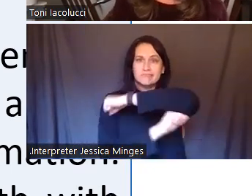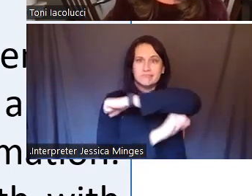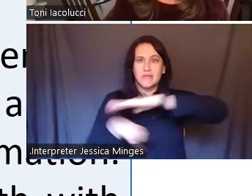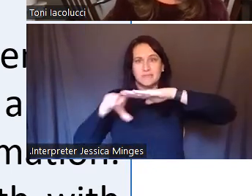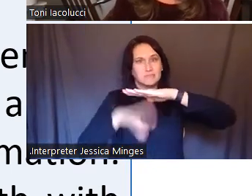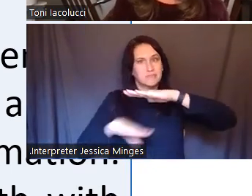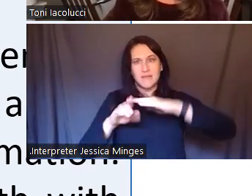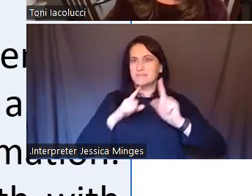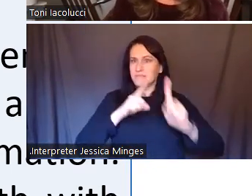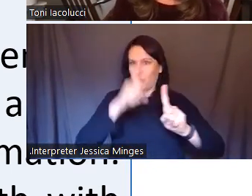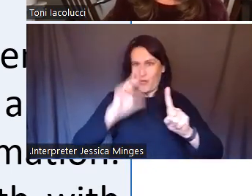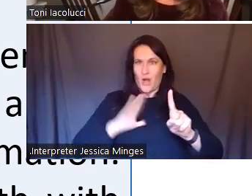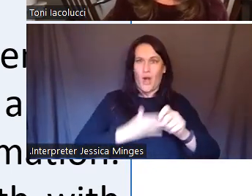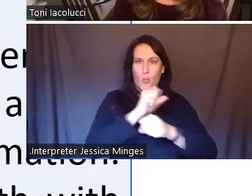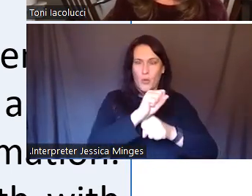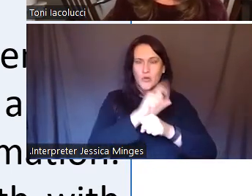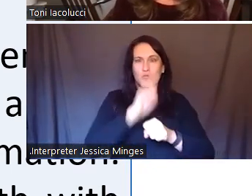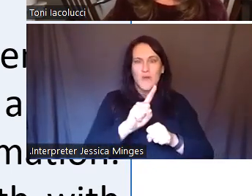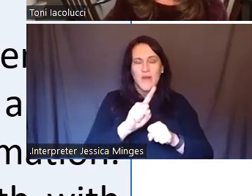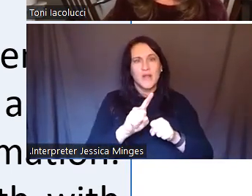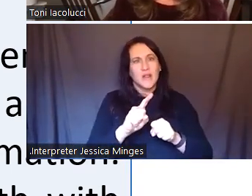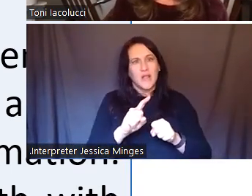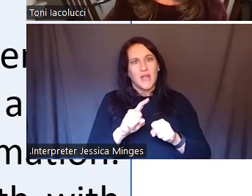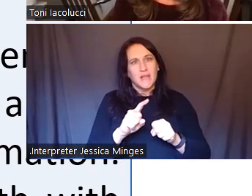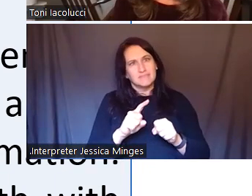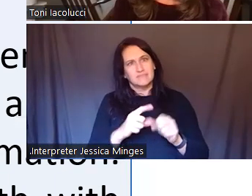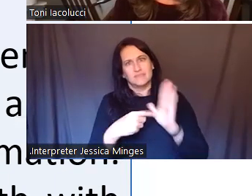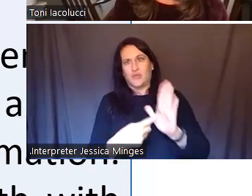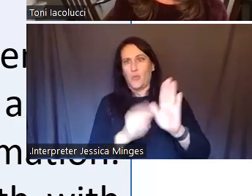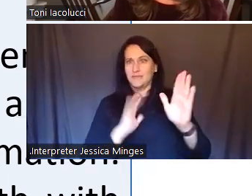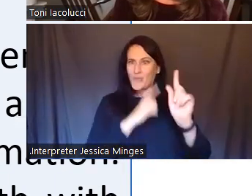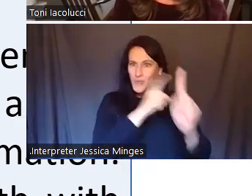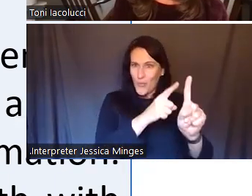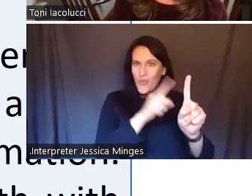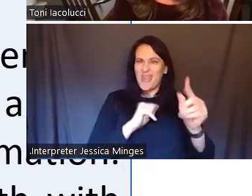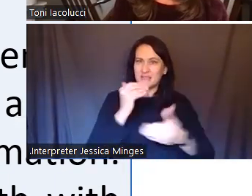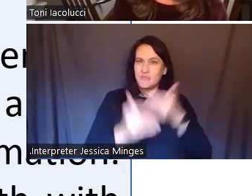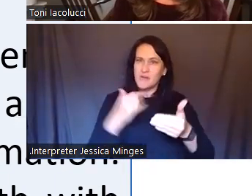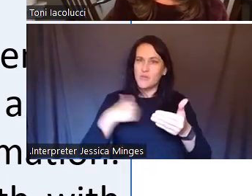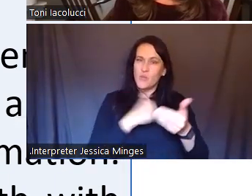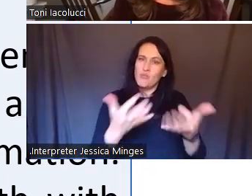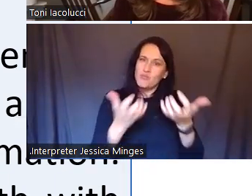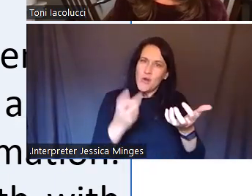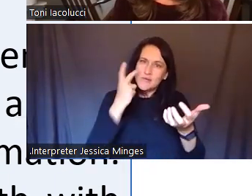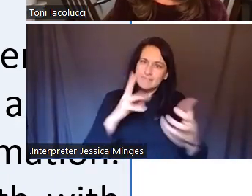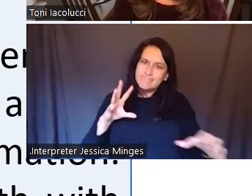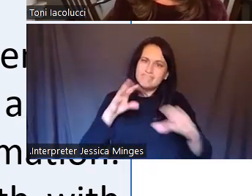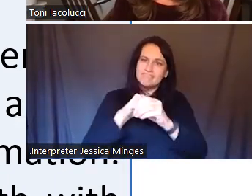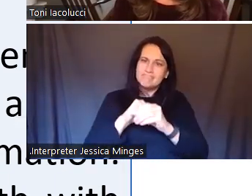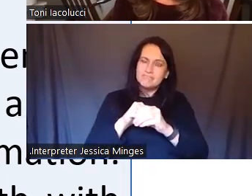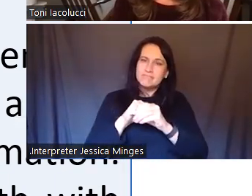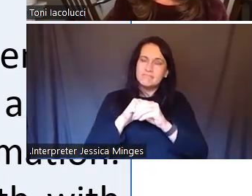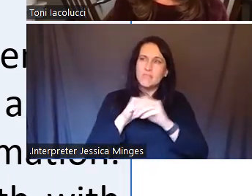sort of captures the goal that we are after. This is the process that we would like to see incorporated